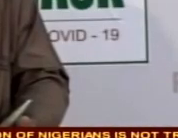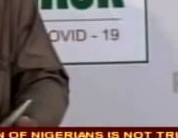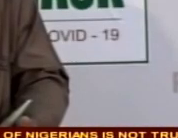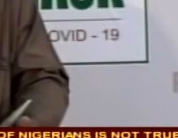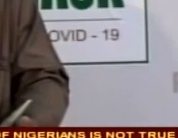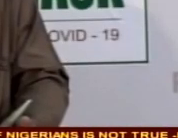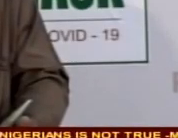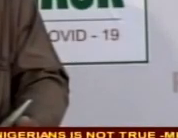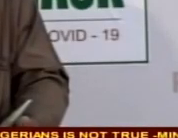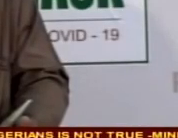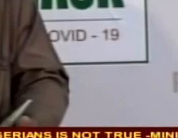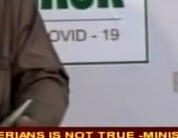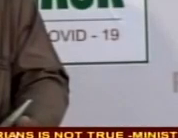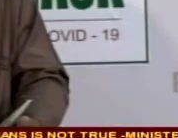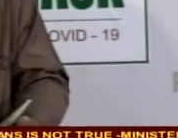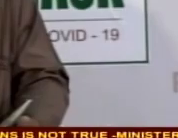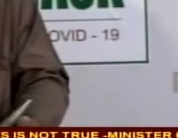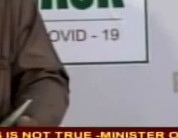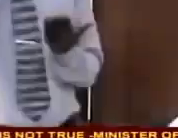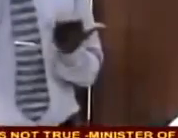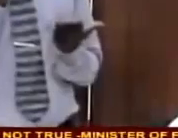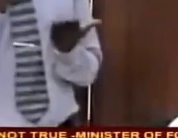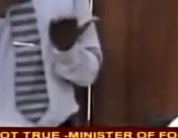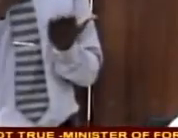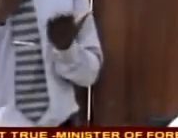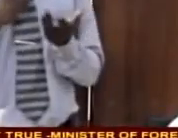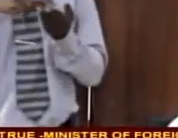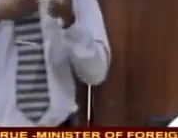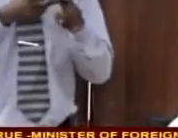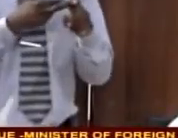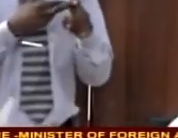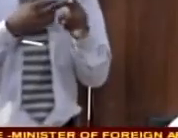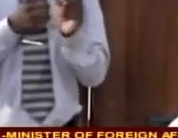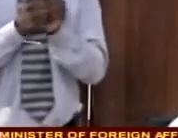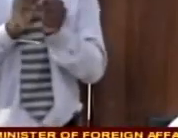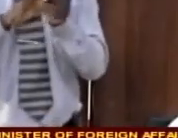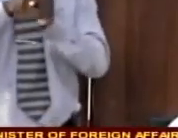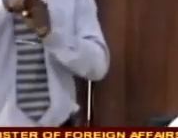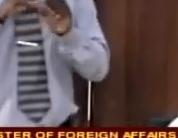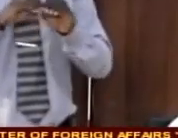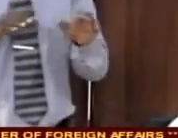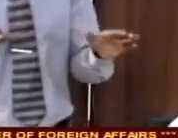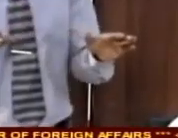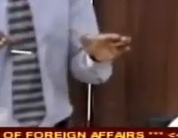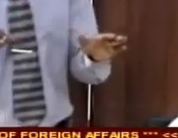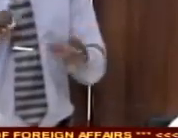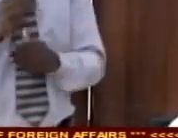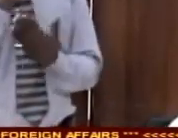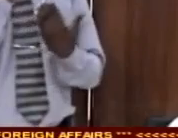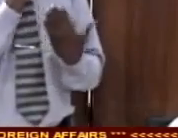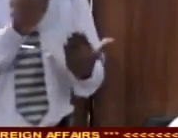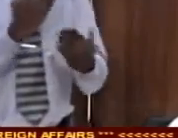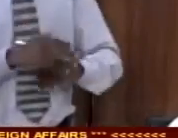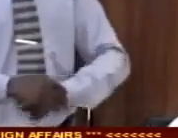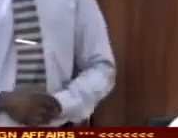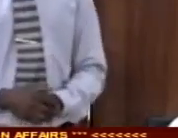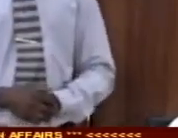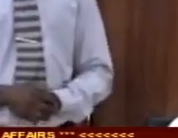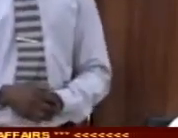weeks will you say is related to COVID-19? Thank you.